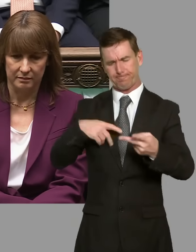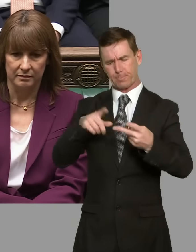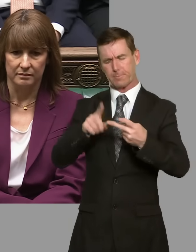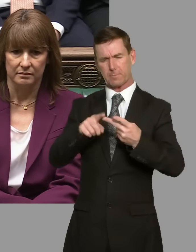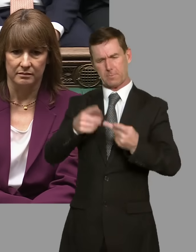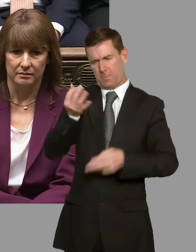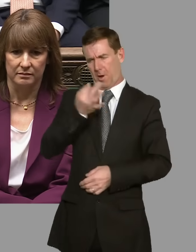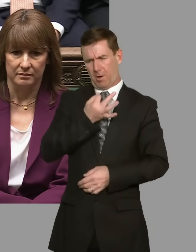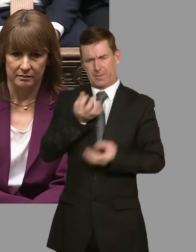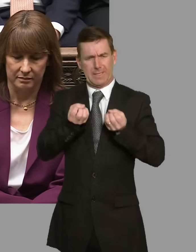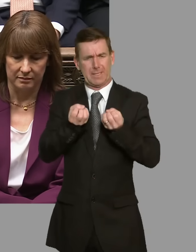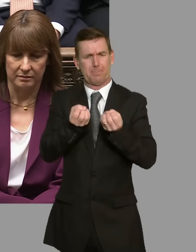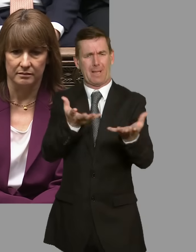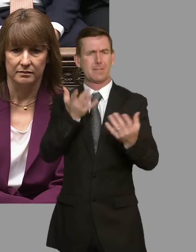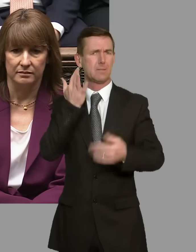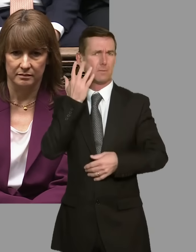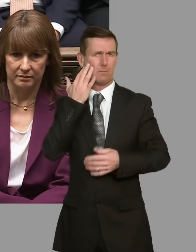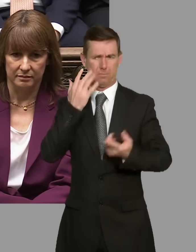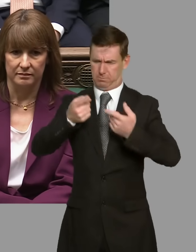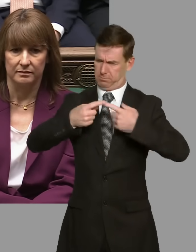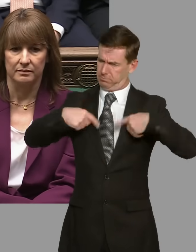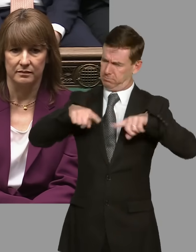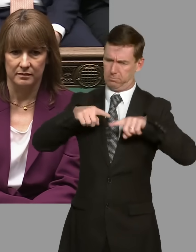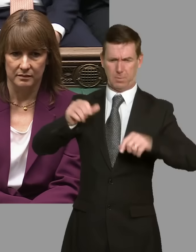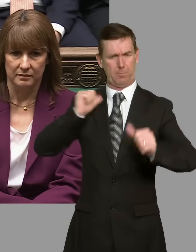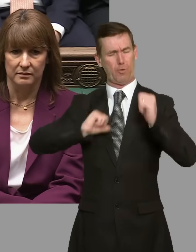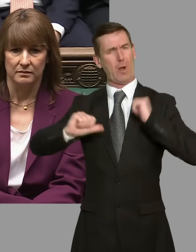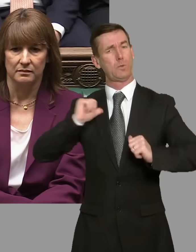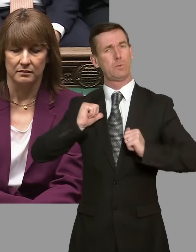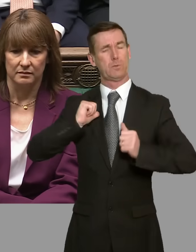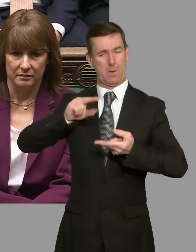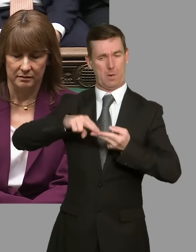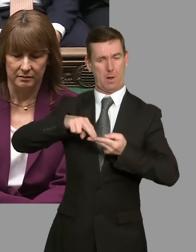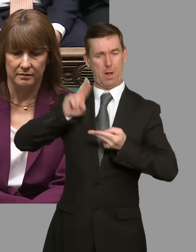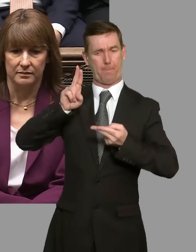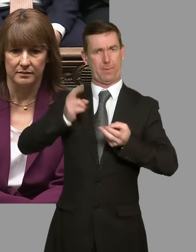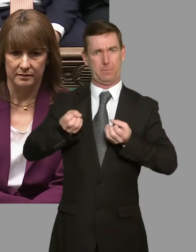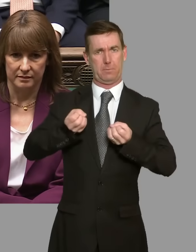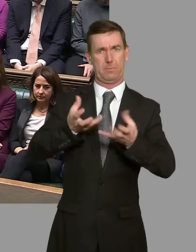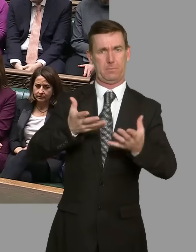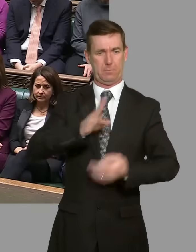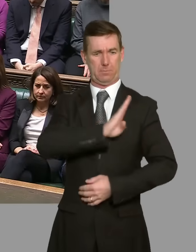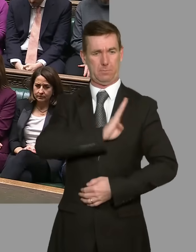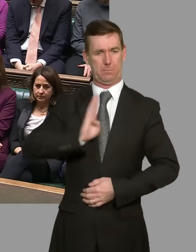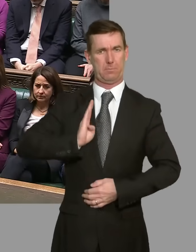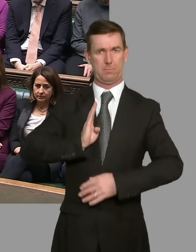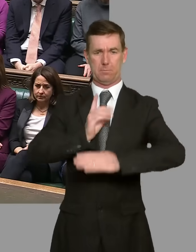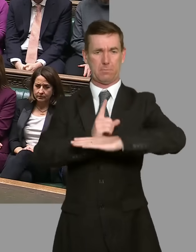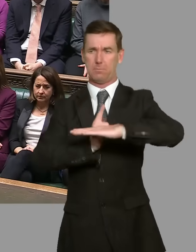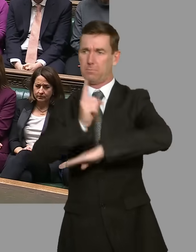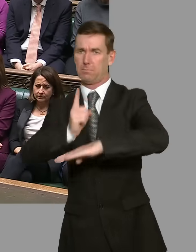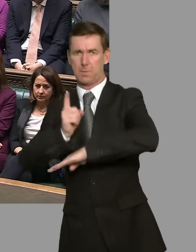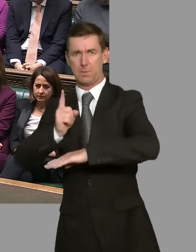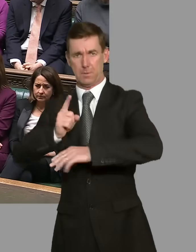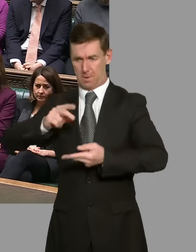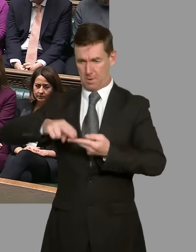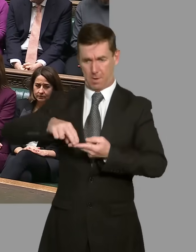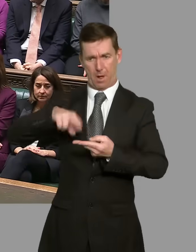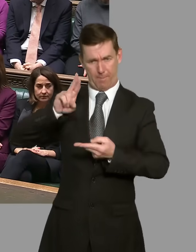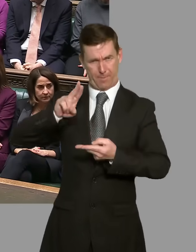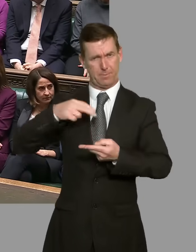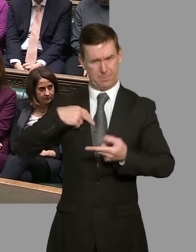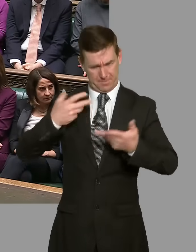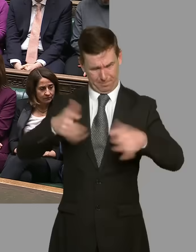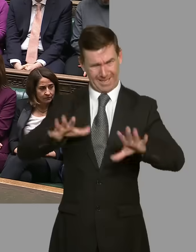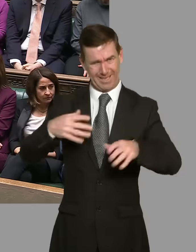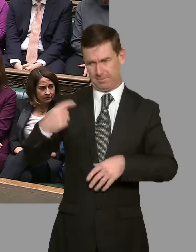safe, that we have increased the defence spend. That's provided for in the budget. It's the biggest sustained